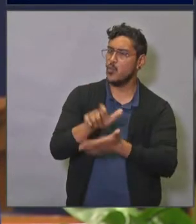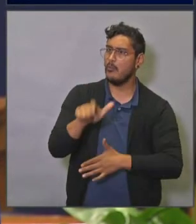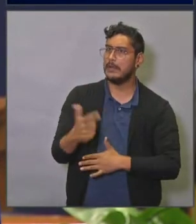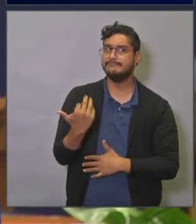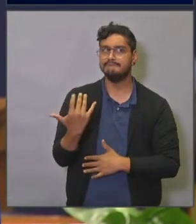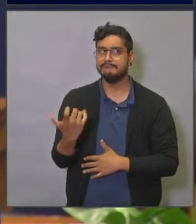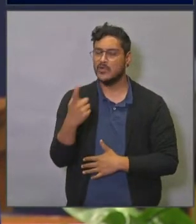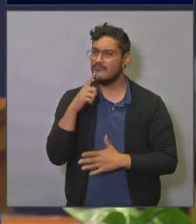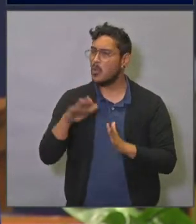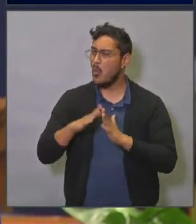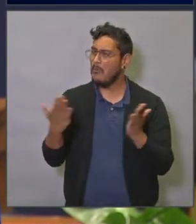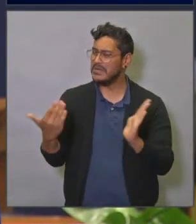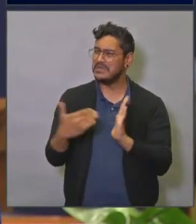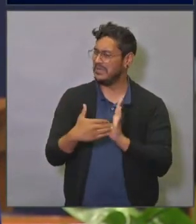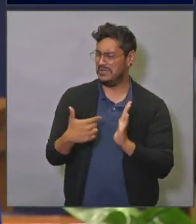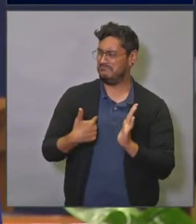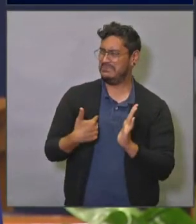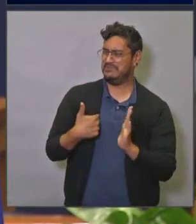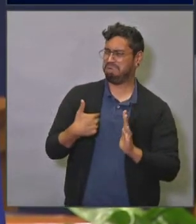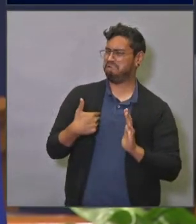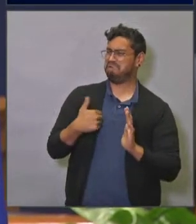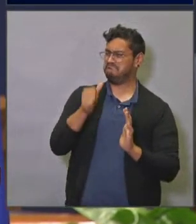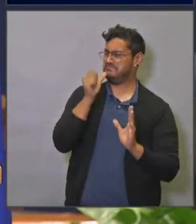reopen. Thank you. Thank you.